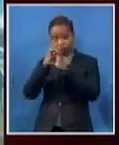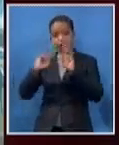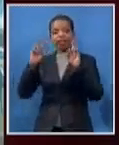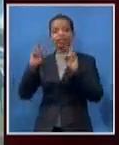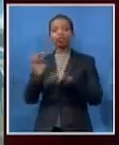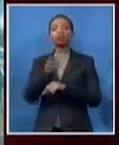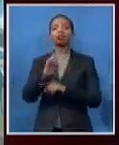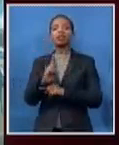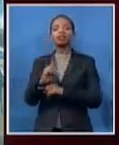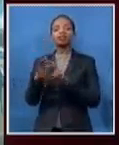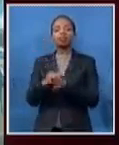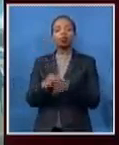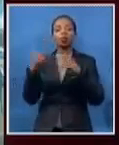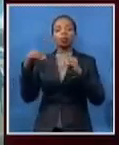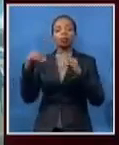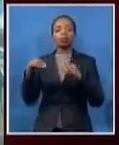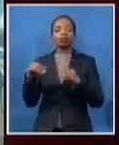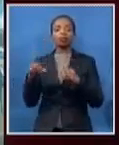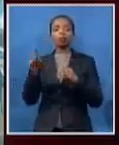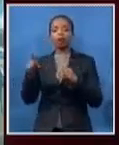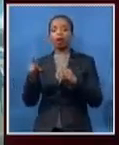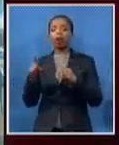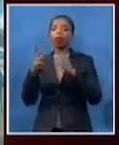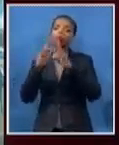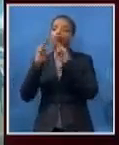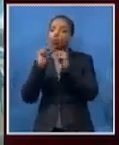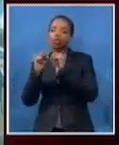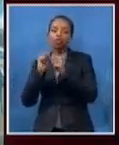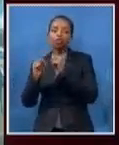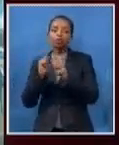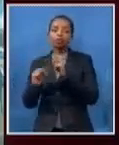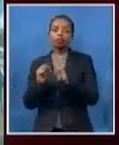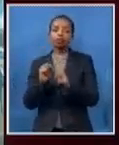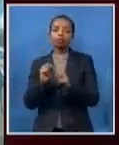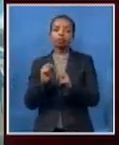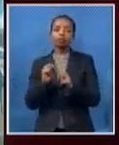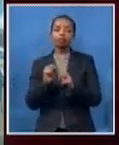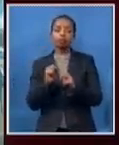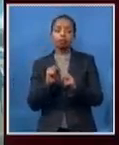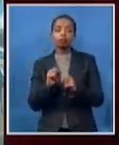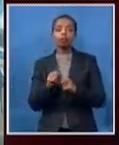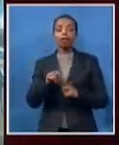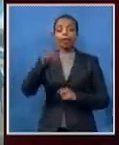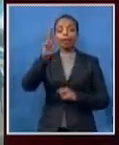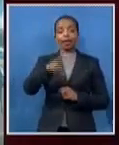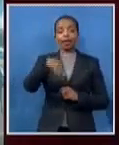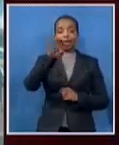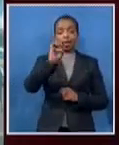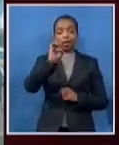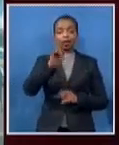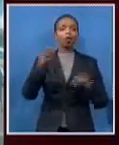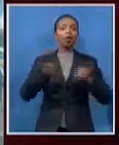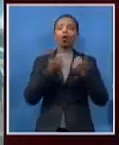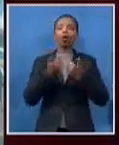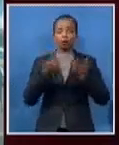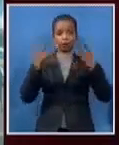negotiations. And in Port Elizabeth, we've already invested in Kuga. What about setting up a special